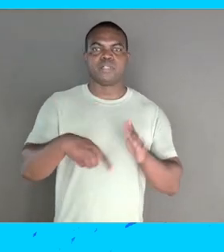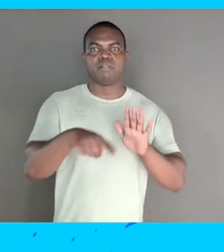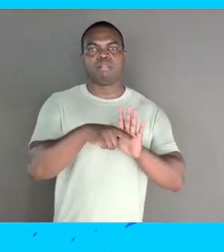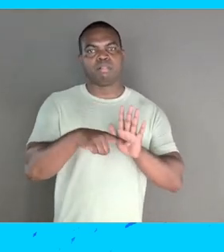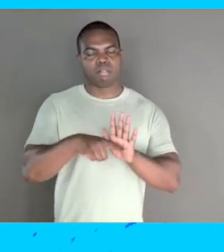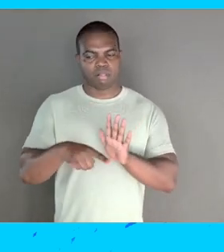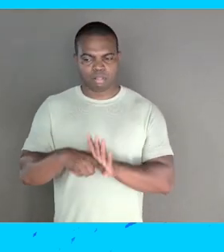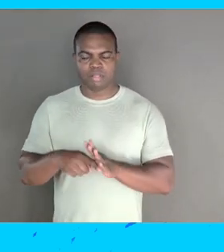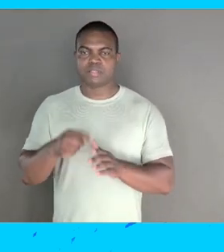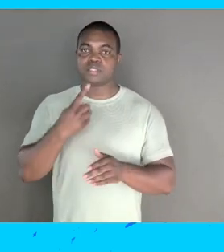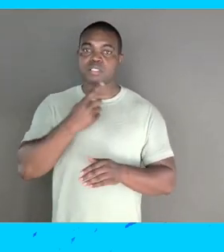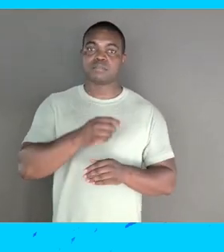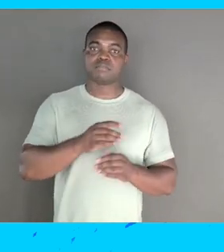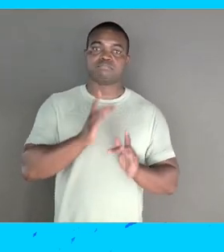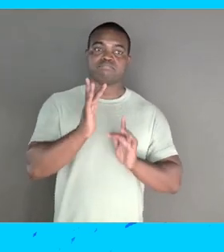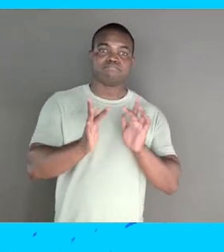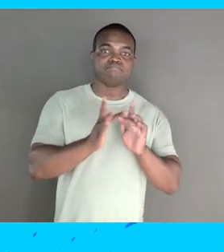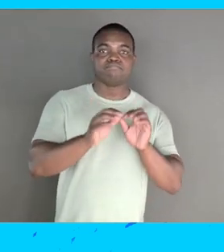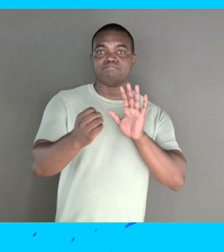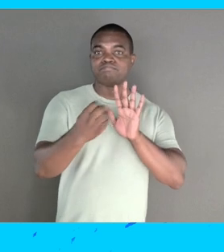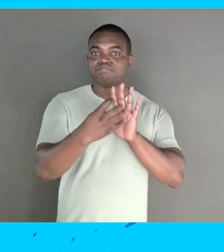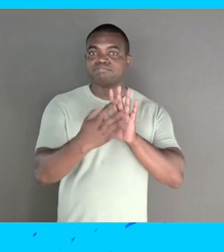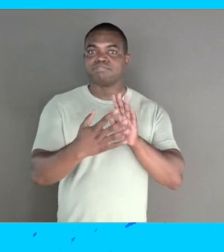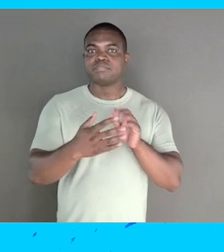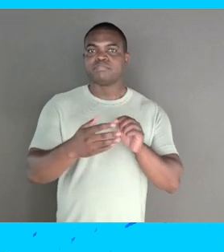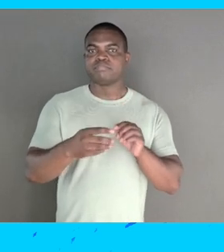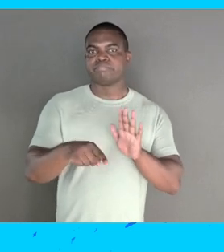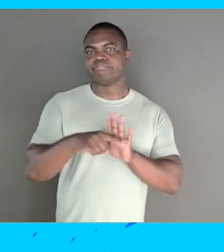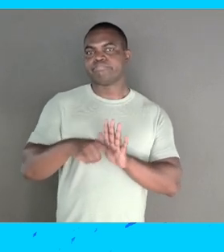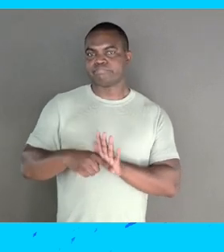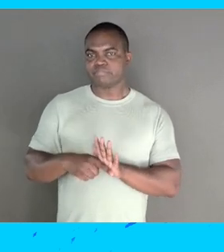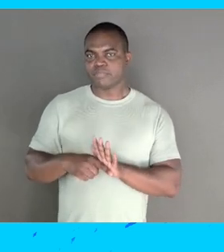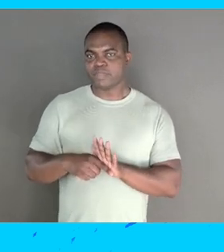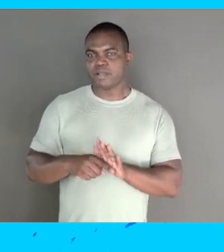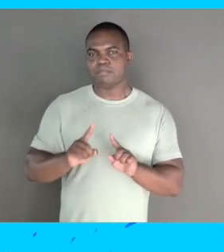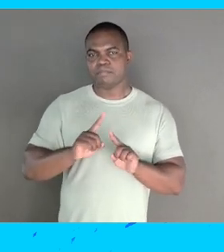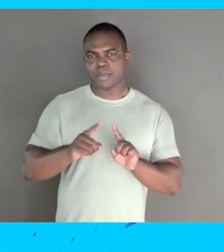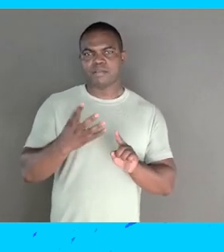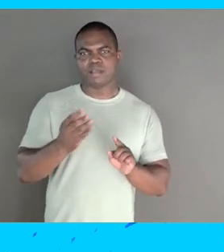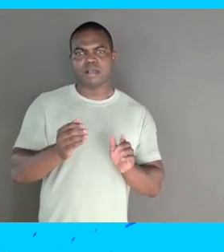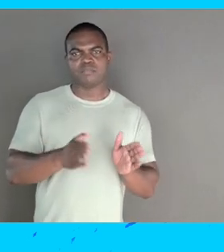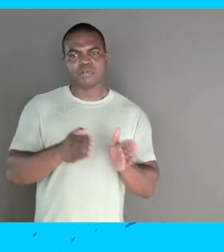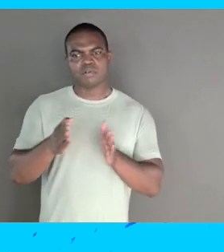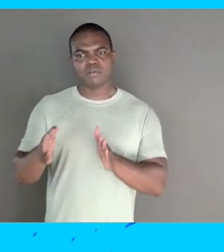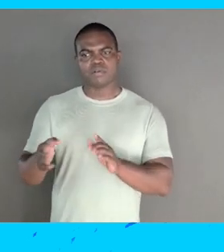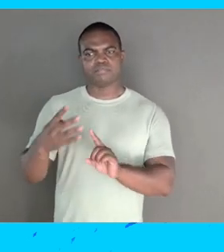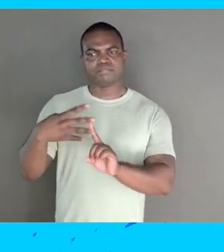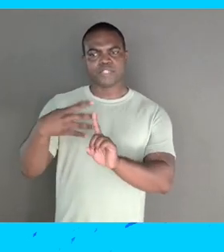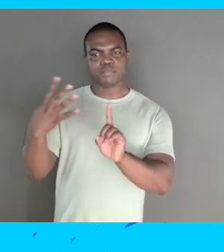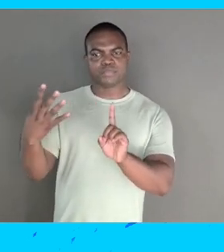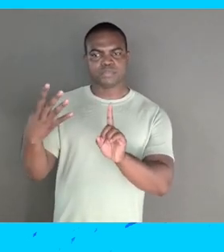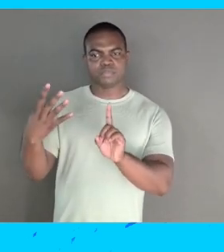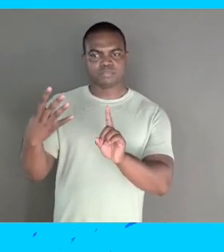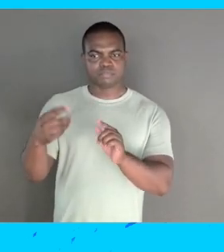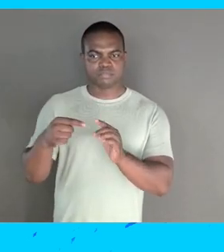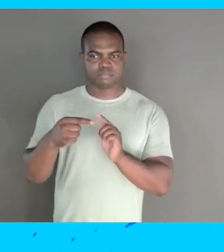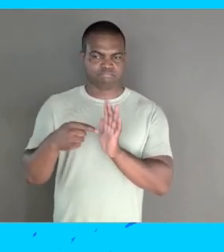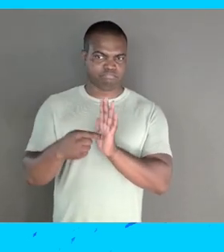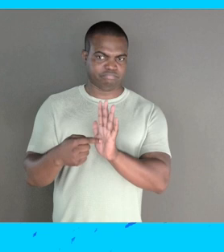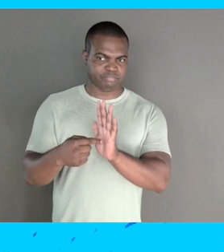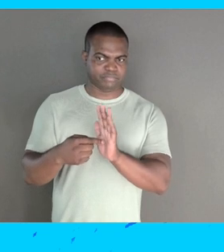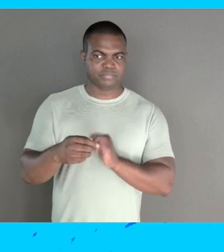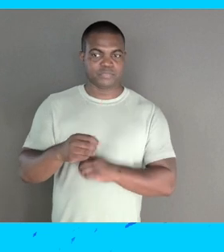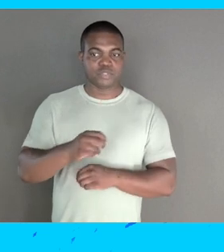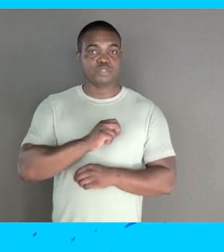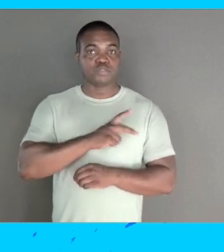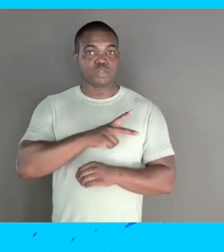that, but I think for LGBTQIA youth especially, social media and digital technology, including social